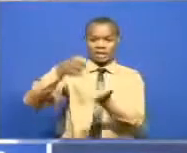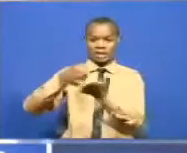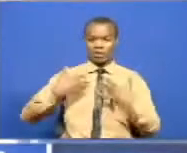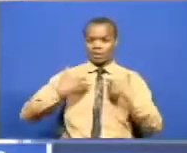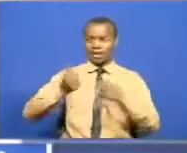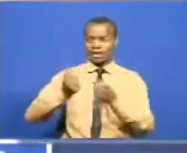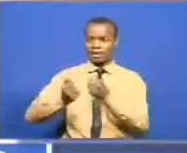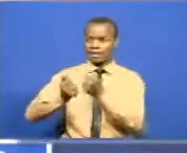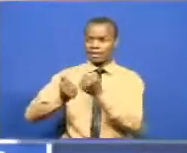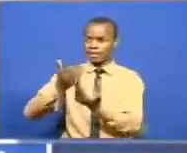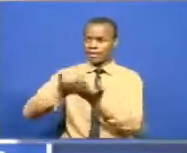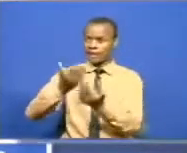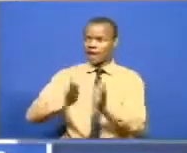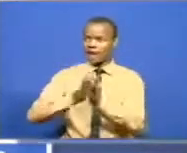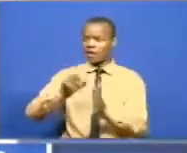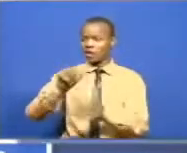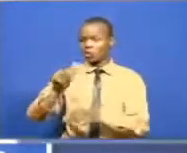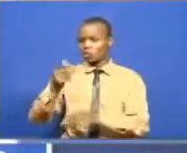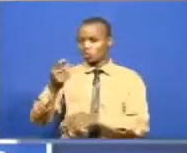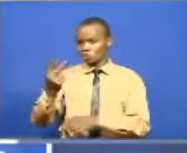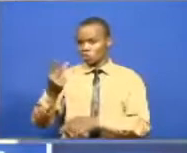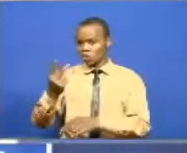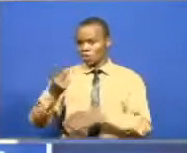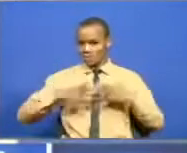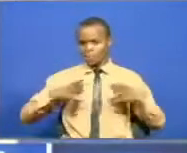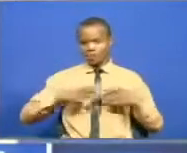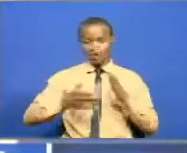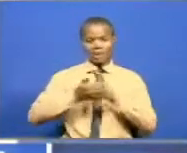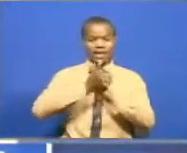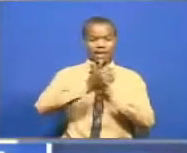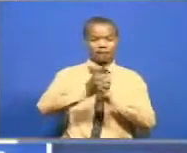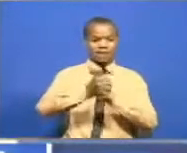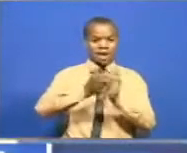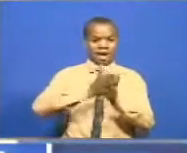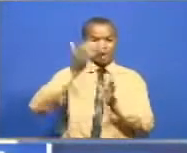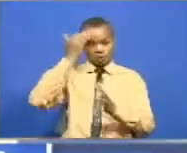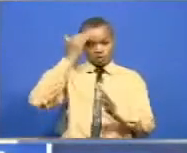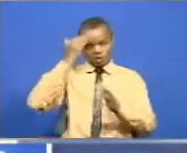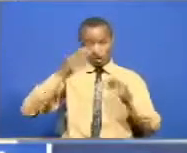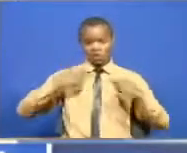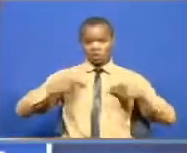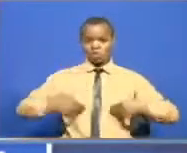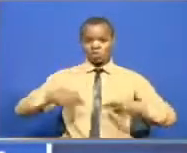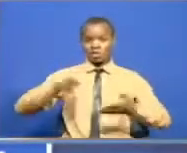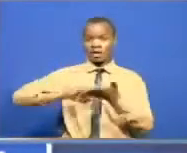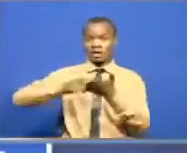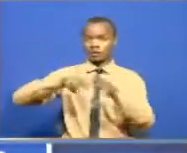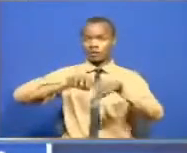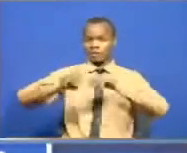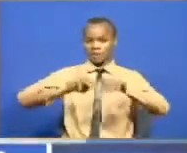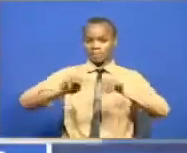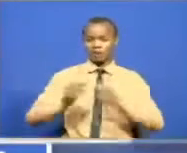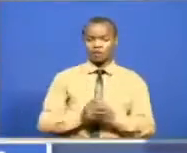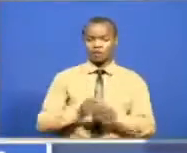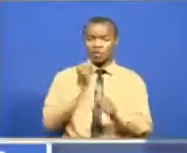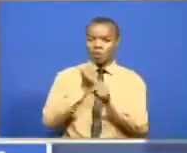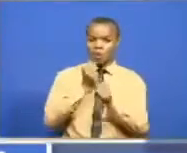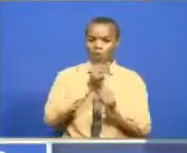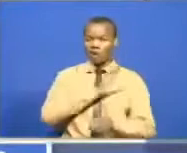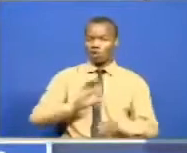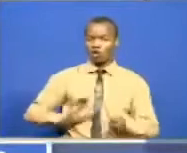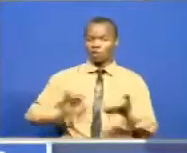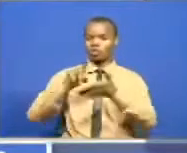two persons with expertise and knowledge in matters related to human resource management in healthcare. The functions of the commission